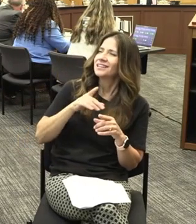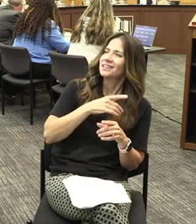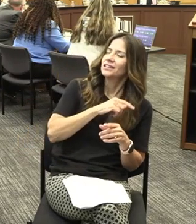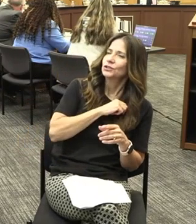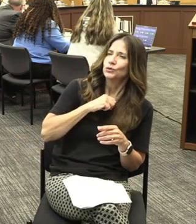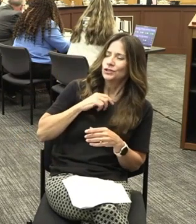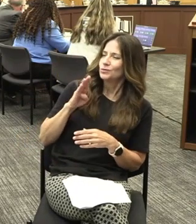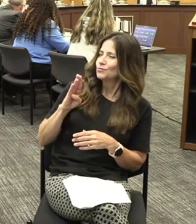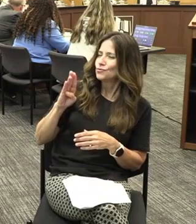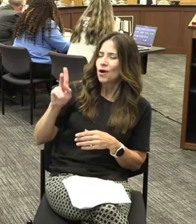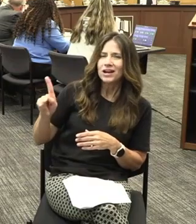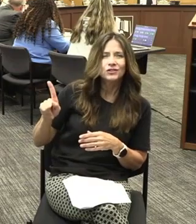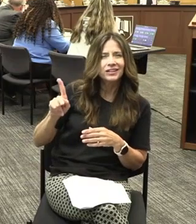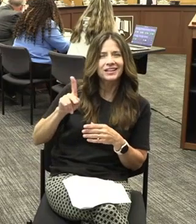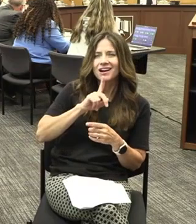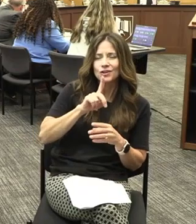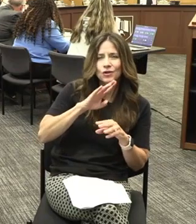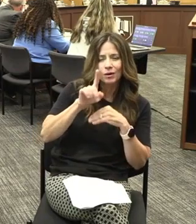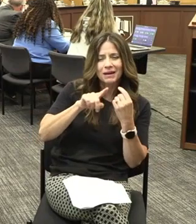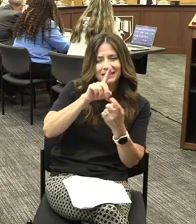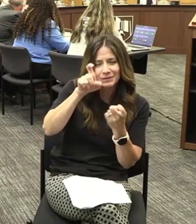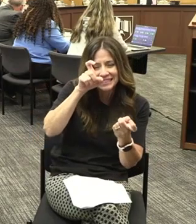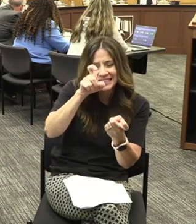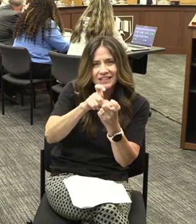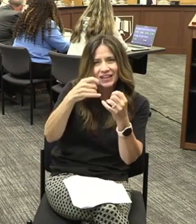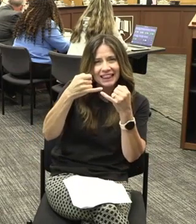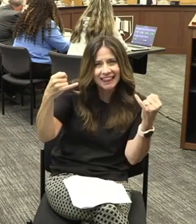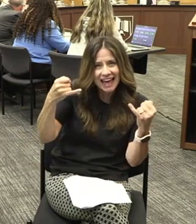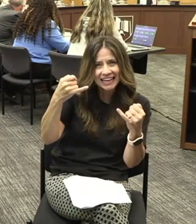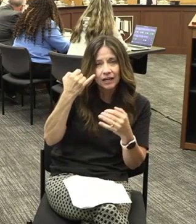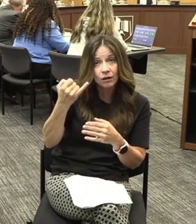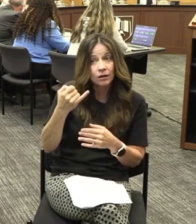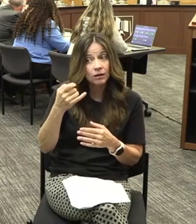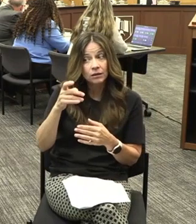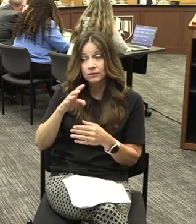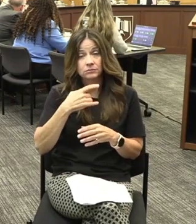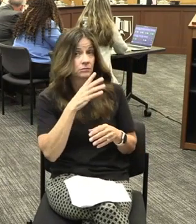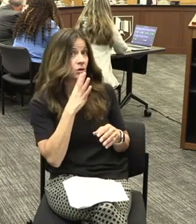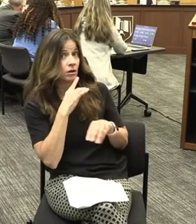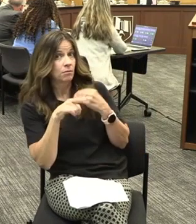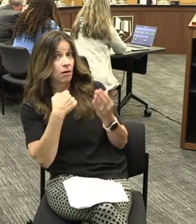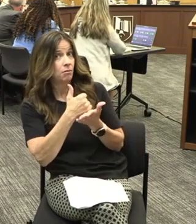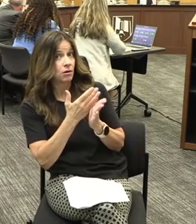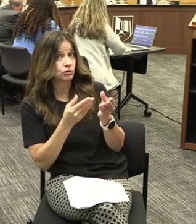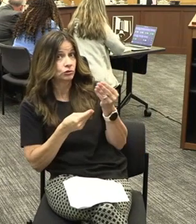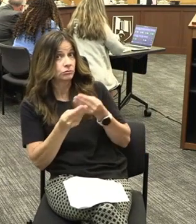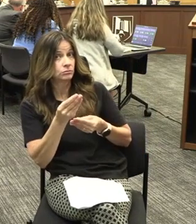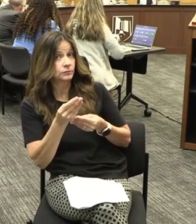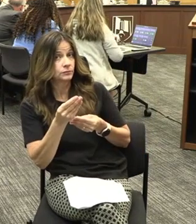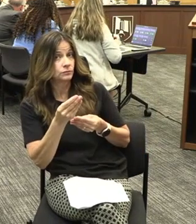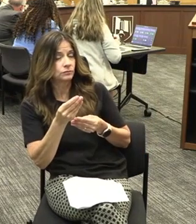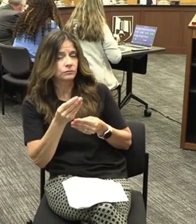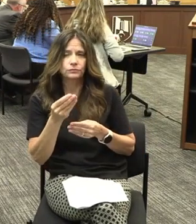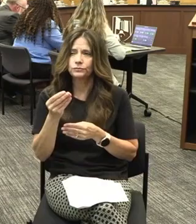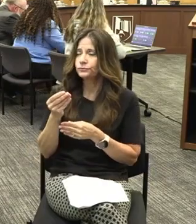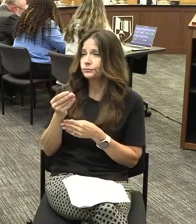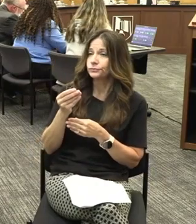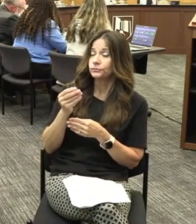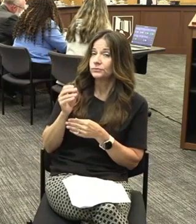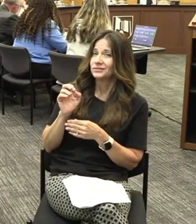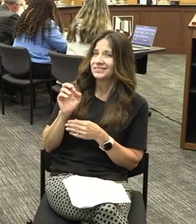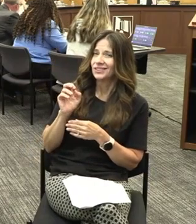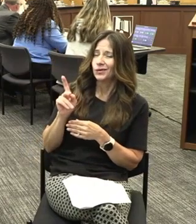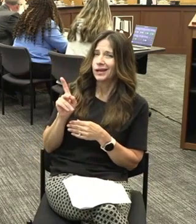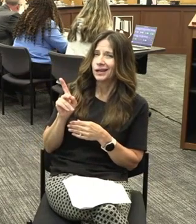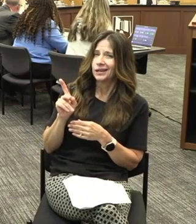directed toward the specific line item? it's addressed about the budget. About the budget. I'm given. Well, okay.